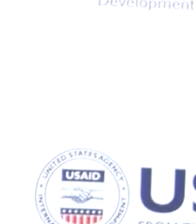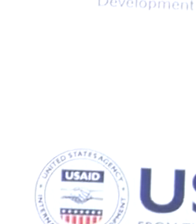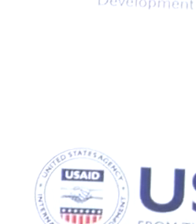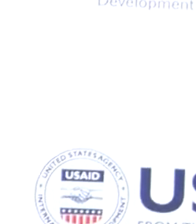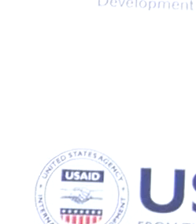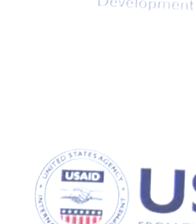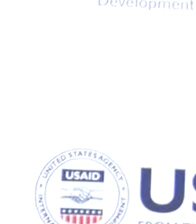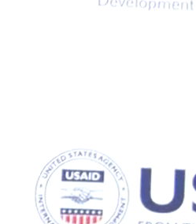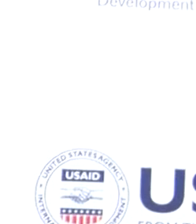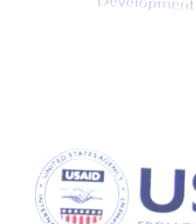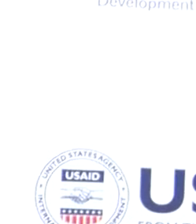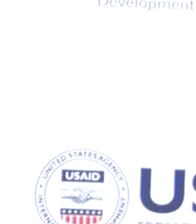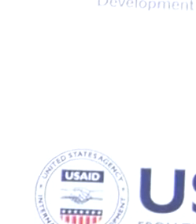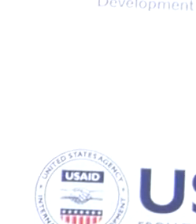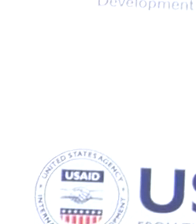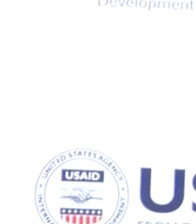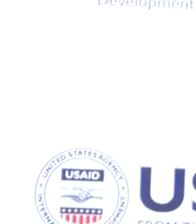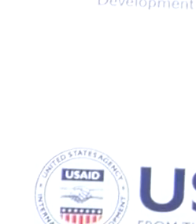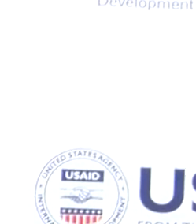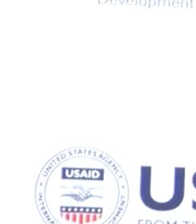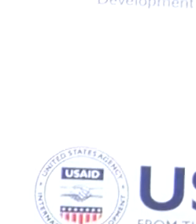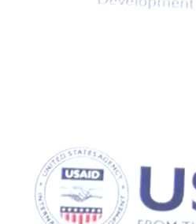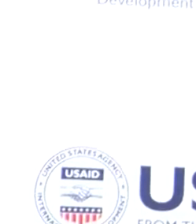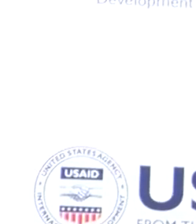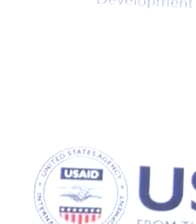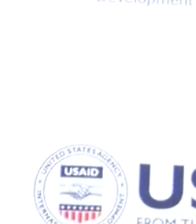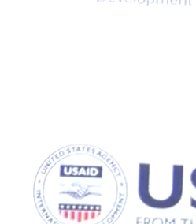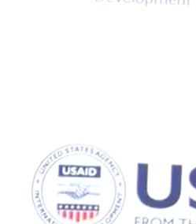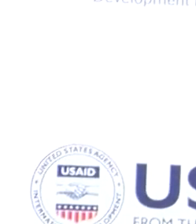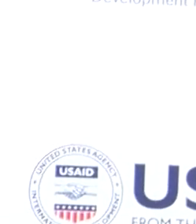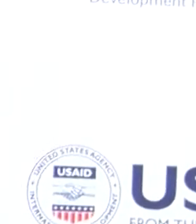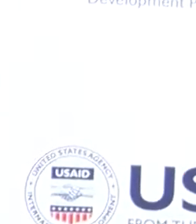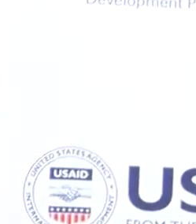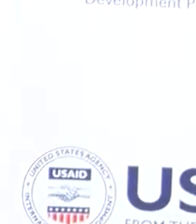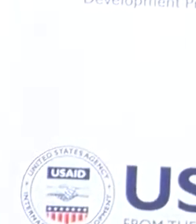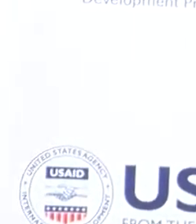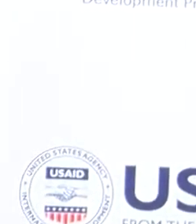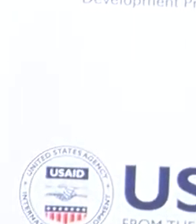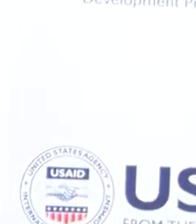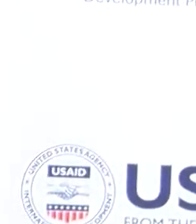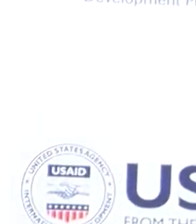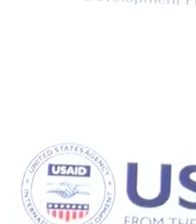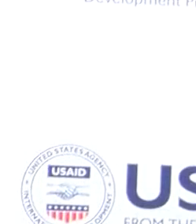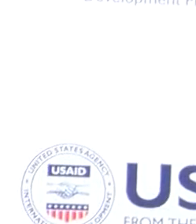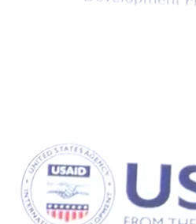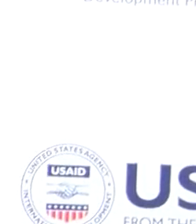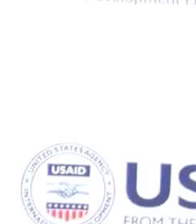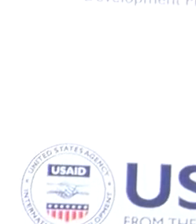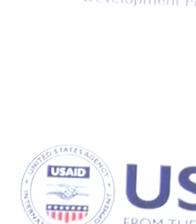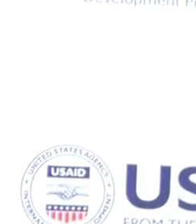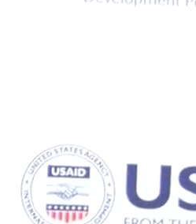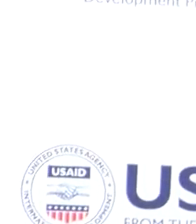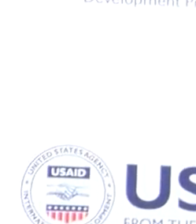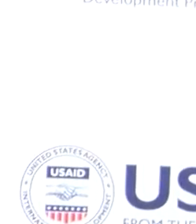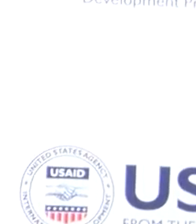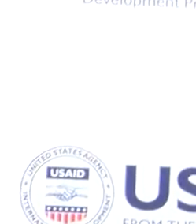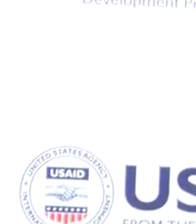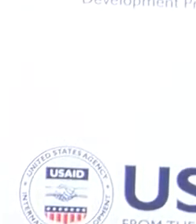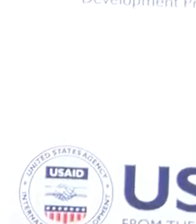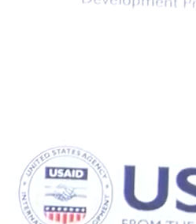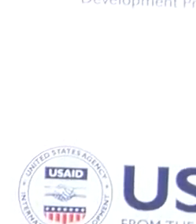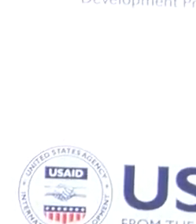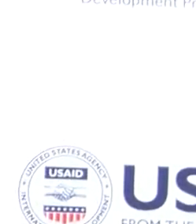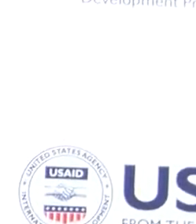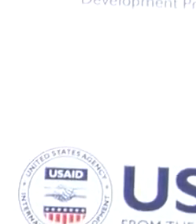team for all the stellar support. We must thank our donor. Without our donor, USAID, this would not have been possible. We thank USAID